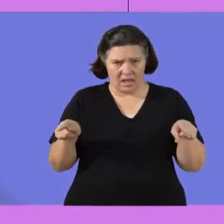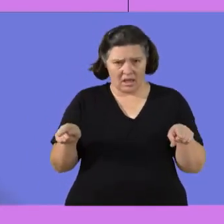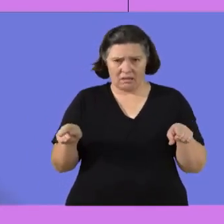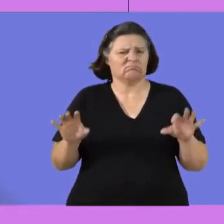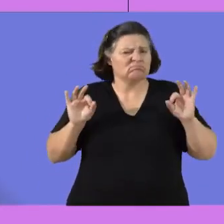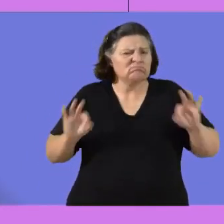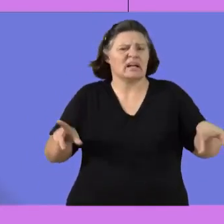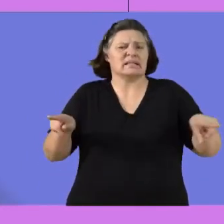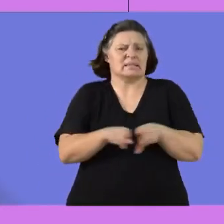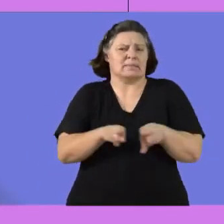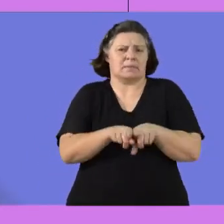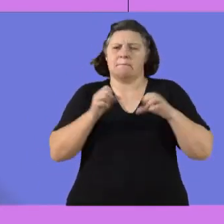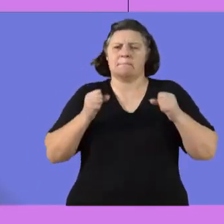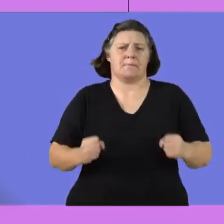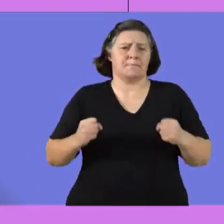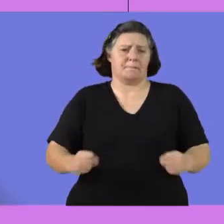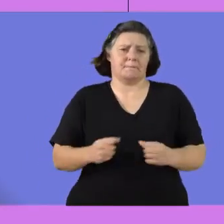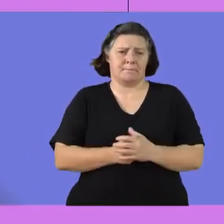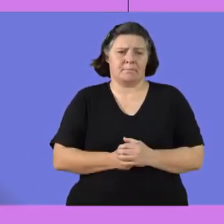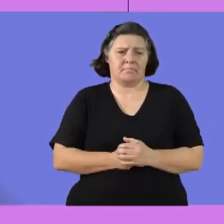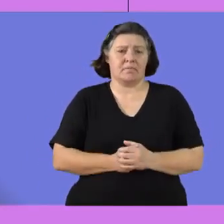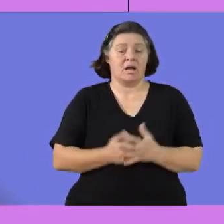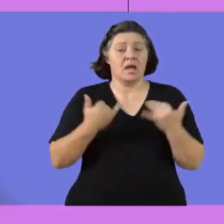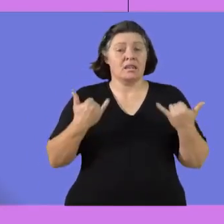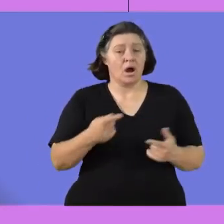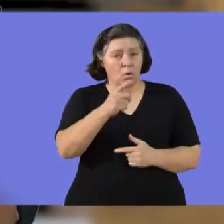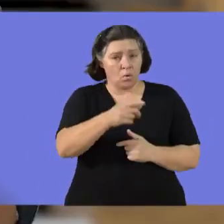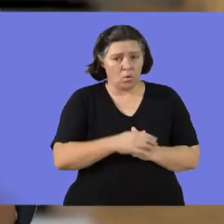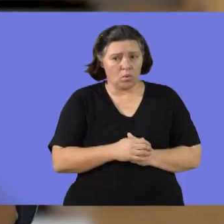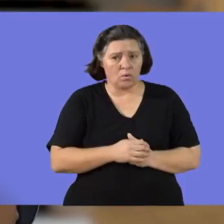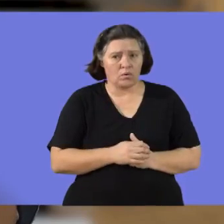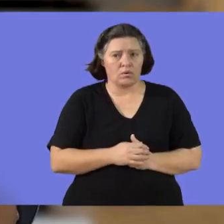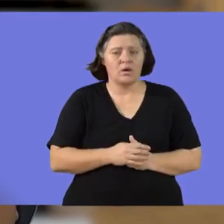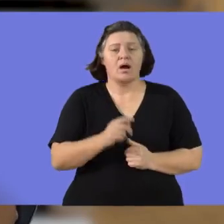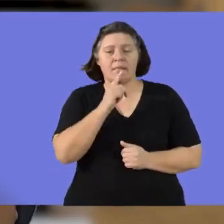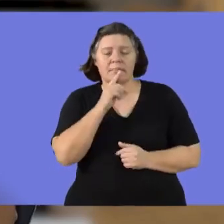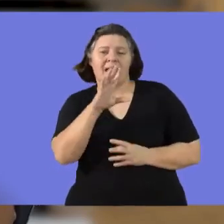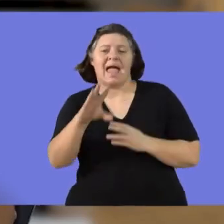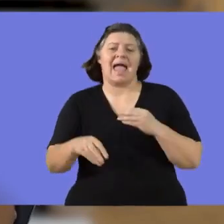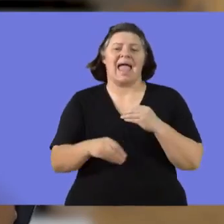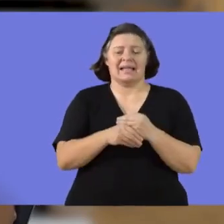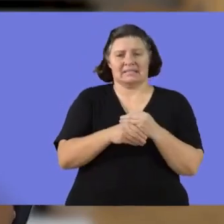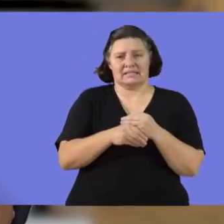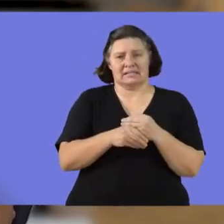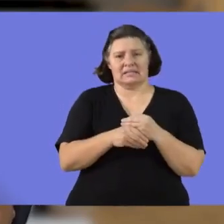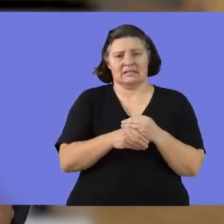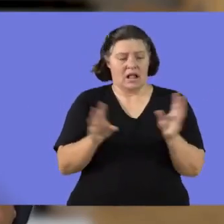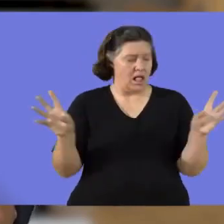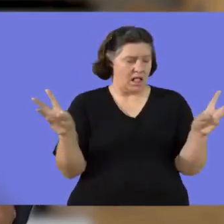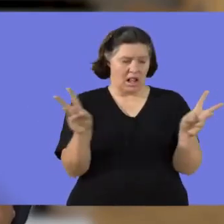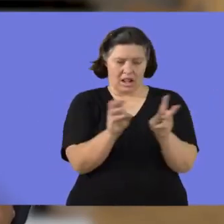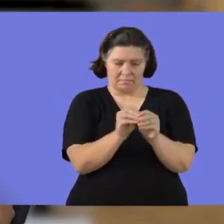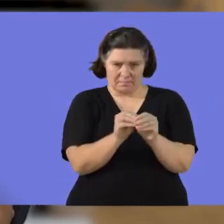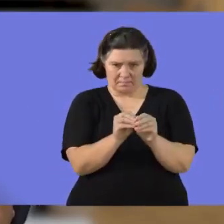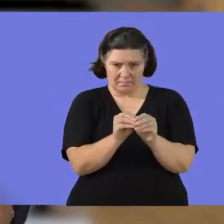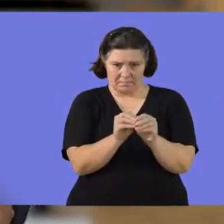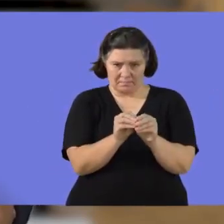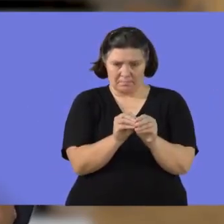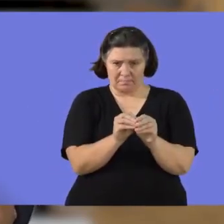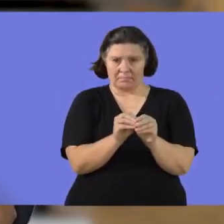this too, it's exactly the same. So now you are going to add the values in